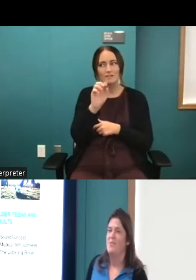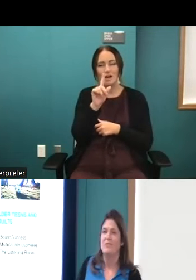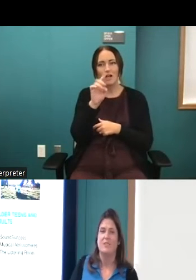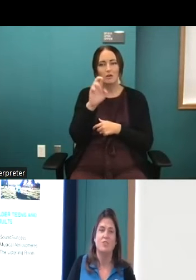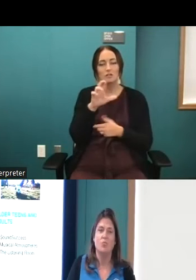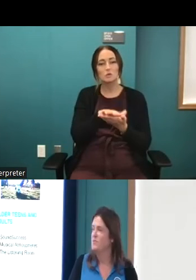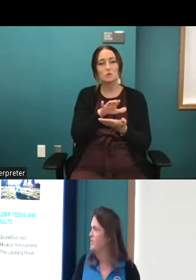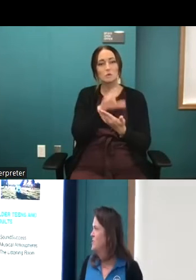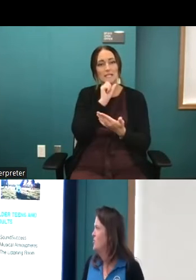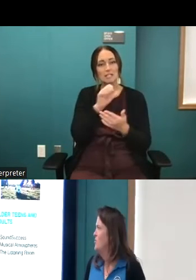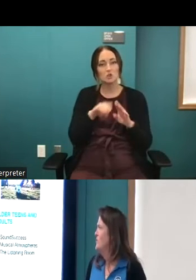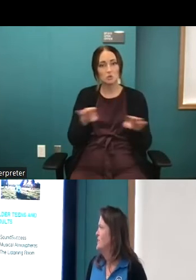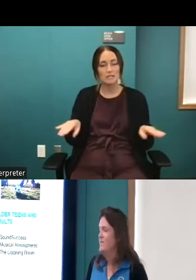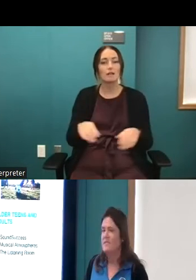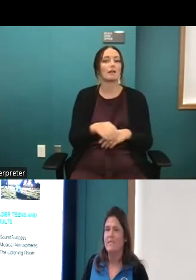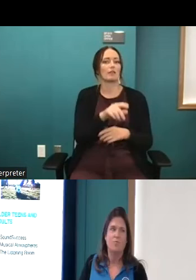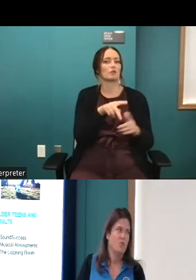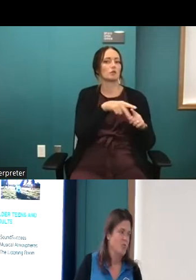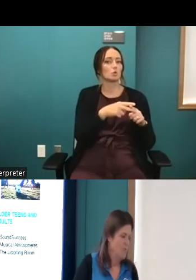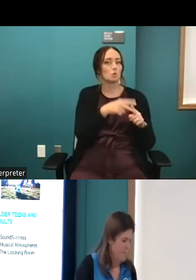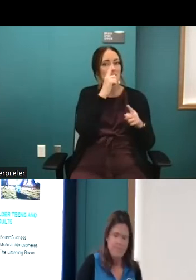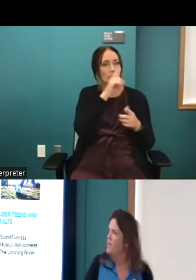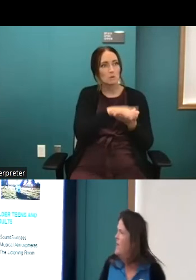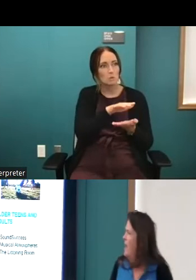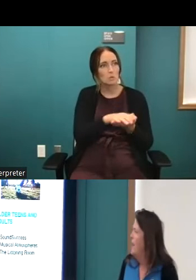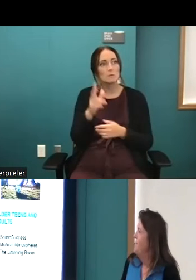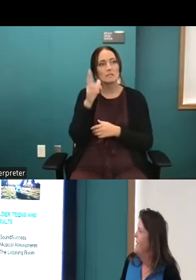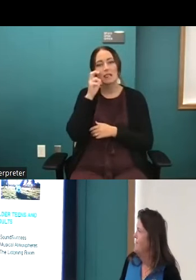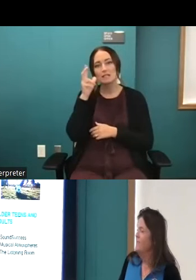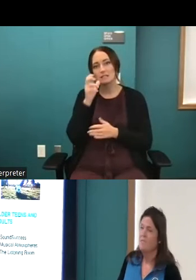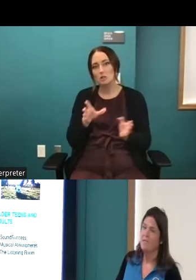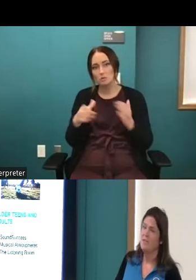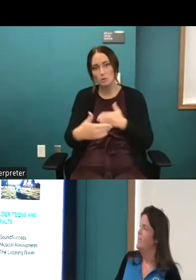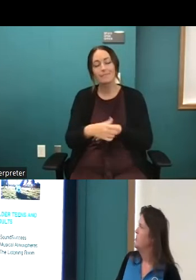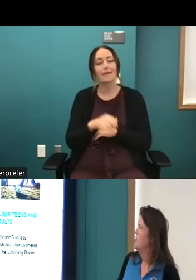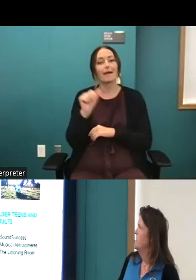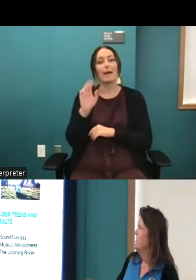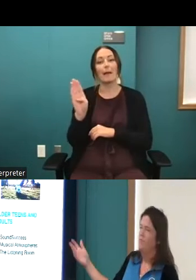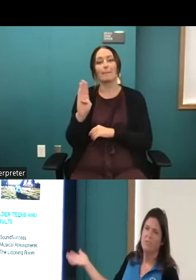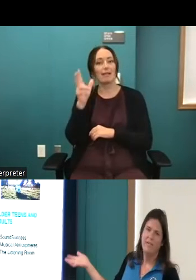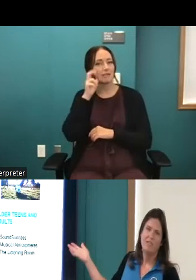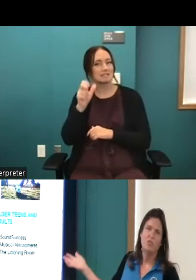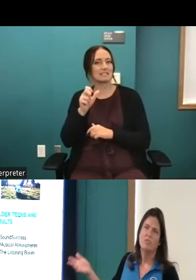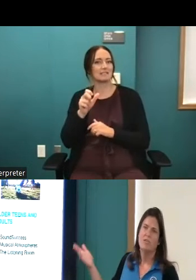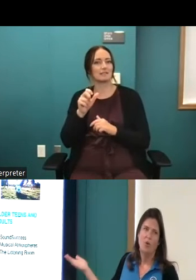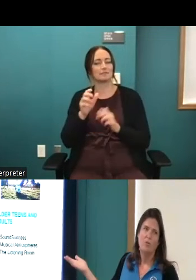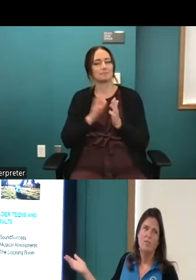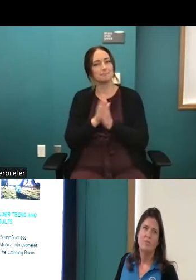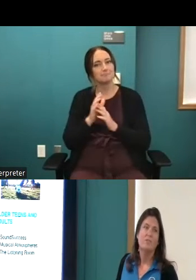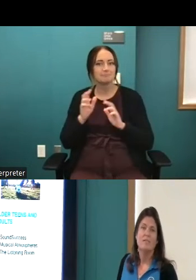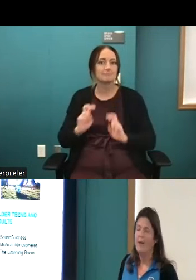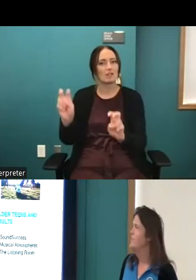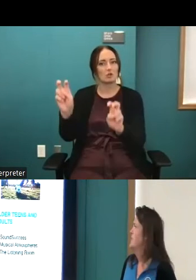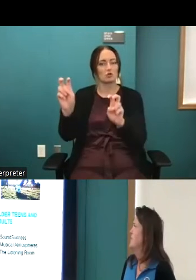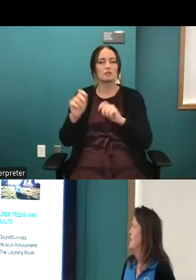children, there's the tools for schools, the listening room, AB listening adventures, and then for teenagers and adults,